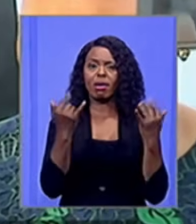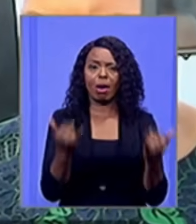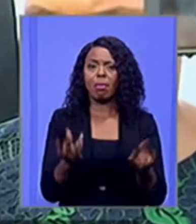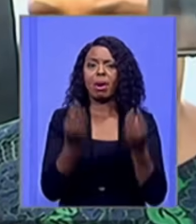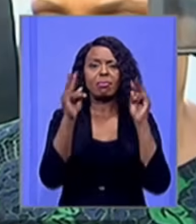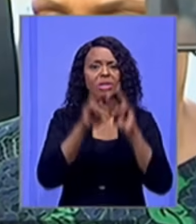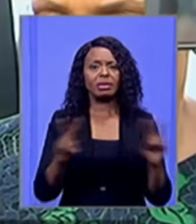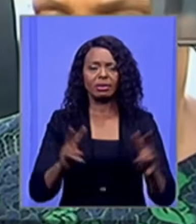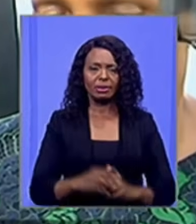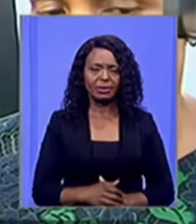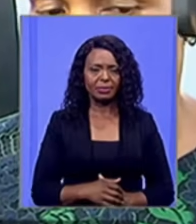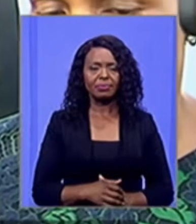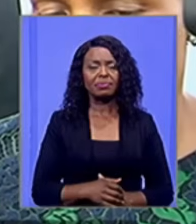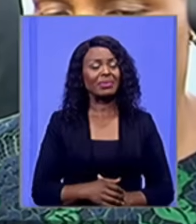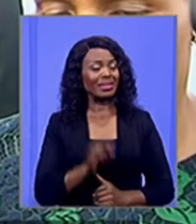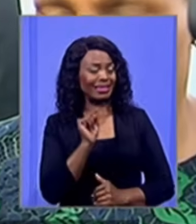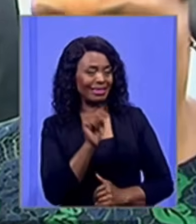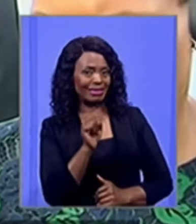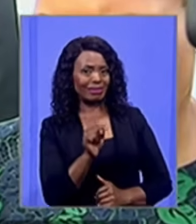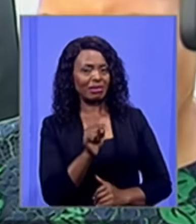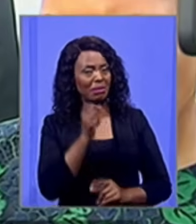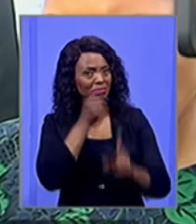peace, a way of